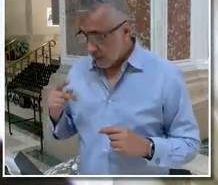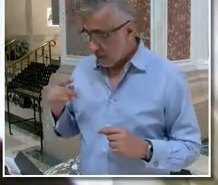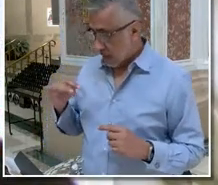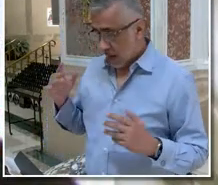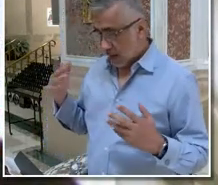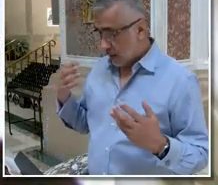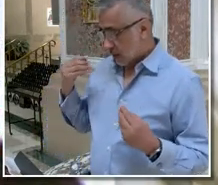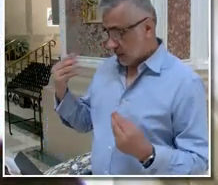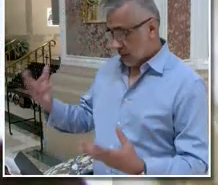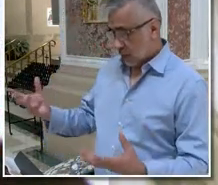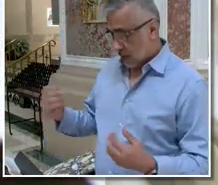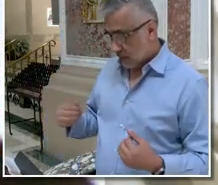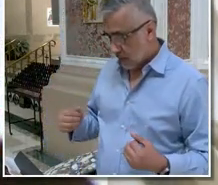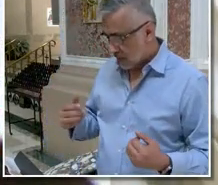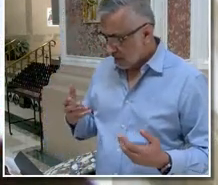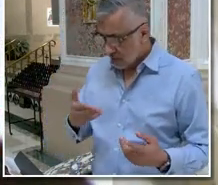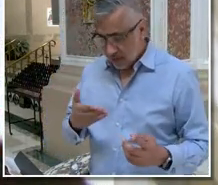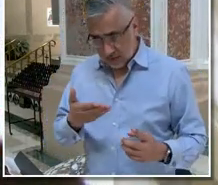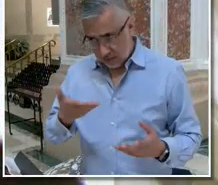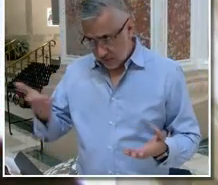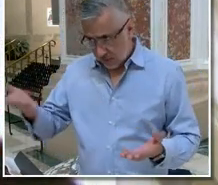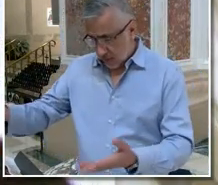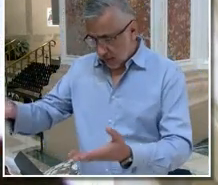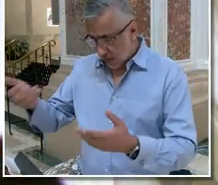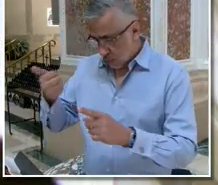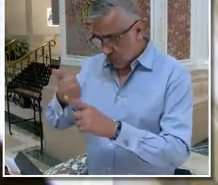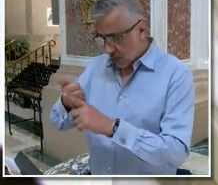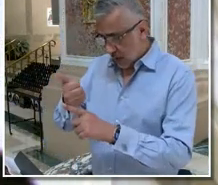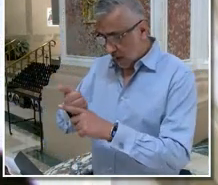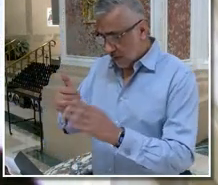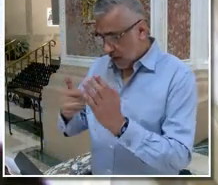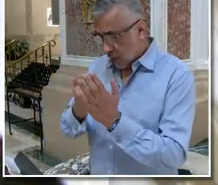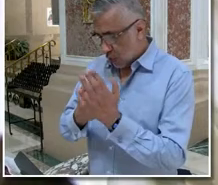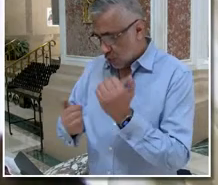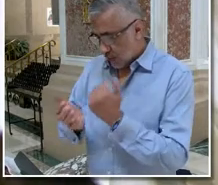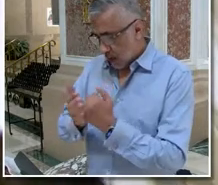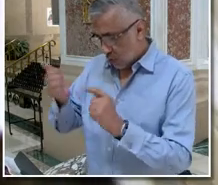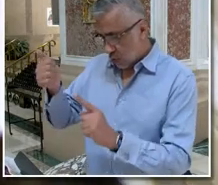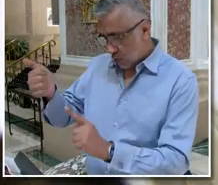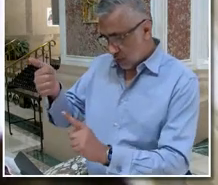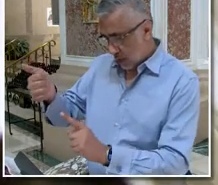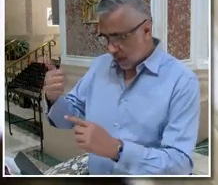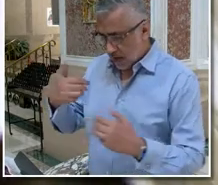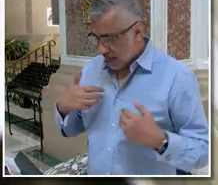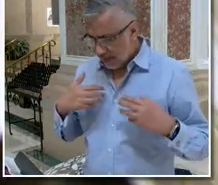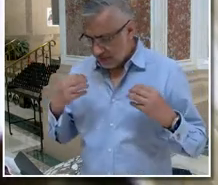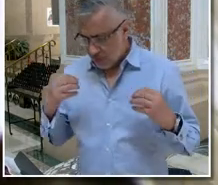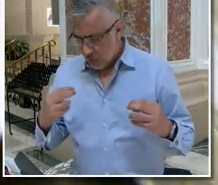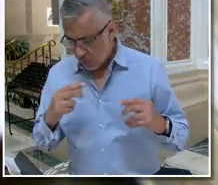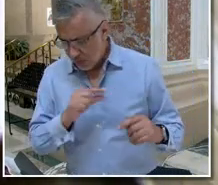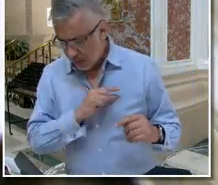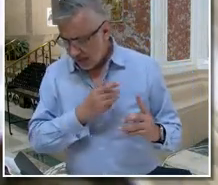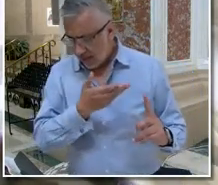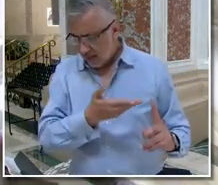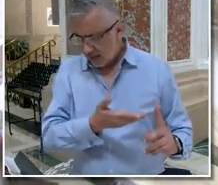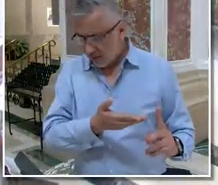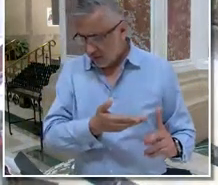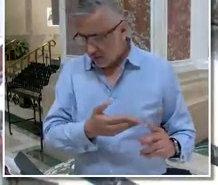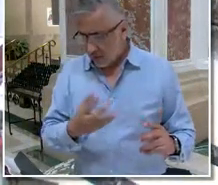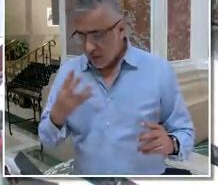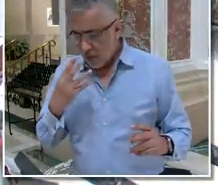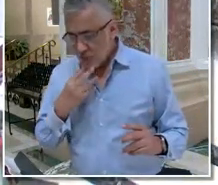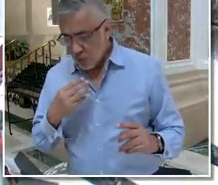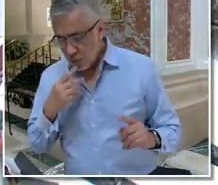Pilate said to them, "Take him yourselves and crucify him. I find no guilt in him." The